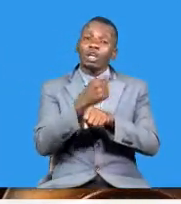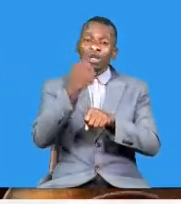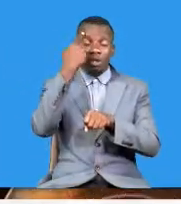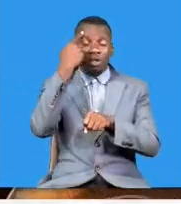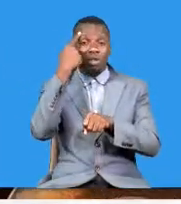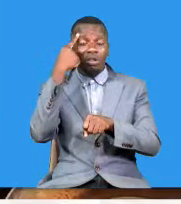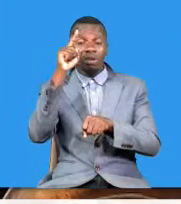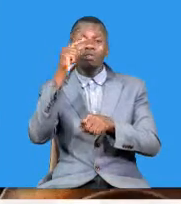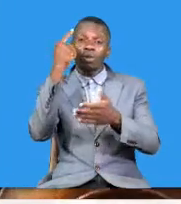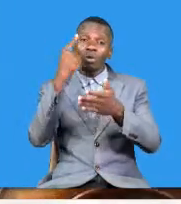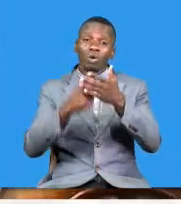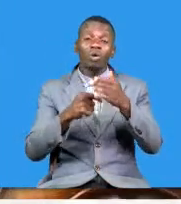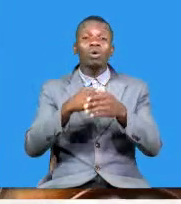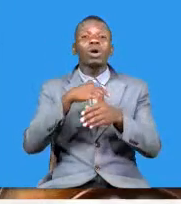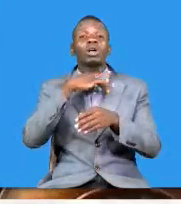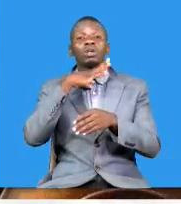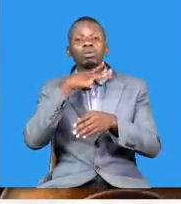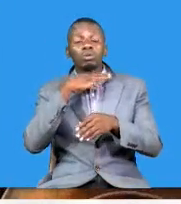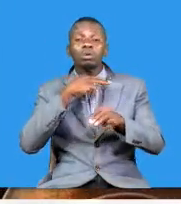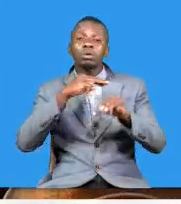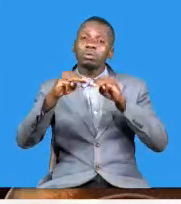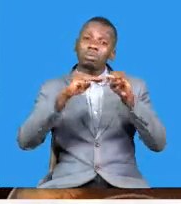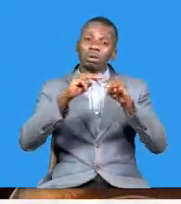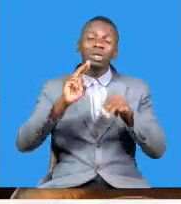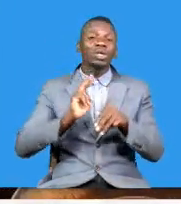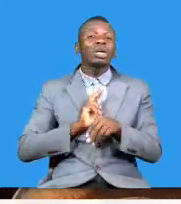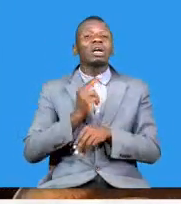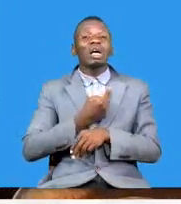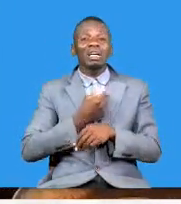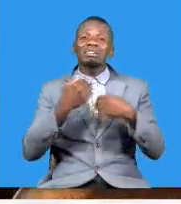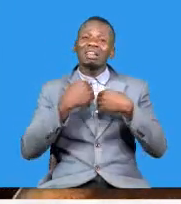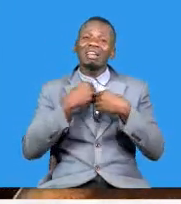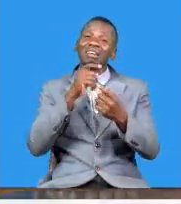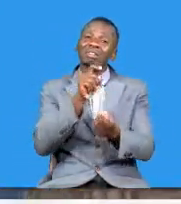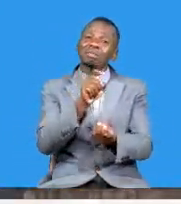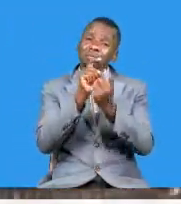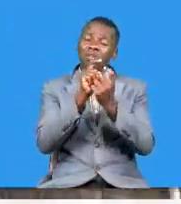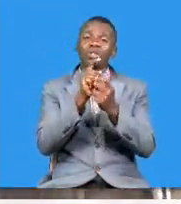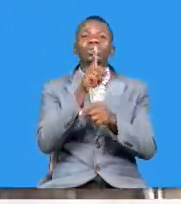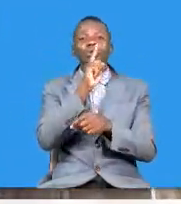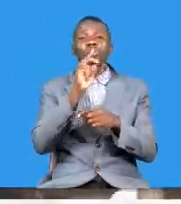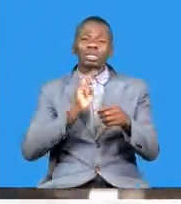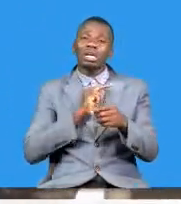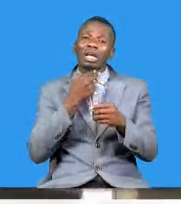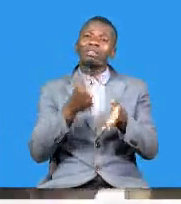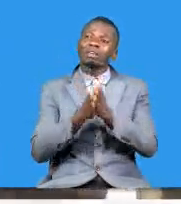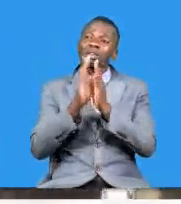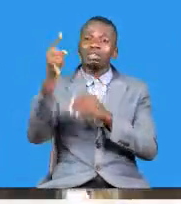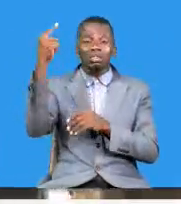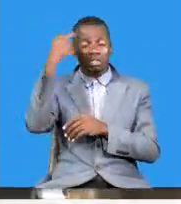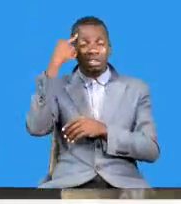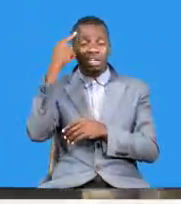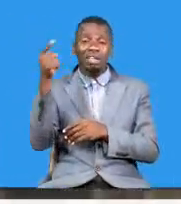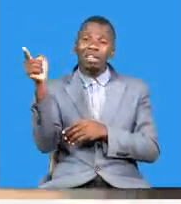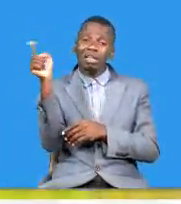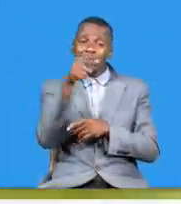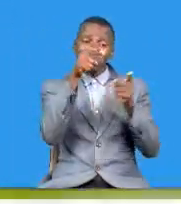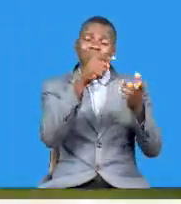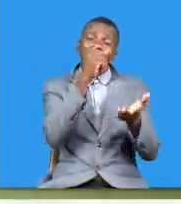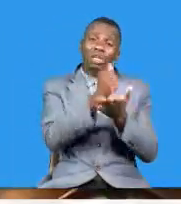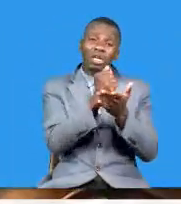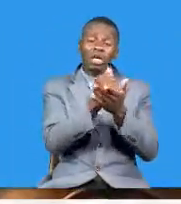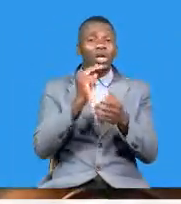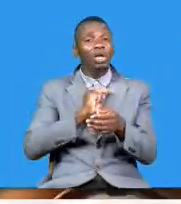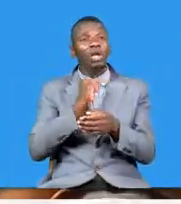So the thing is, here we're having a lot of challenge. So we are urging the government to come forward to our help and to the help of the